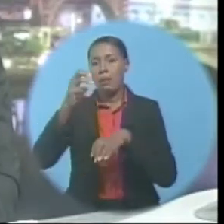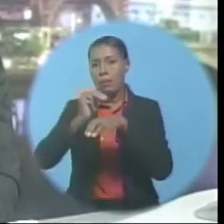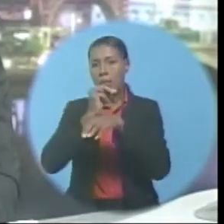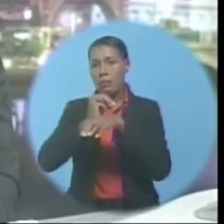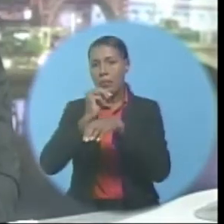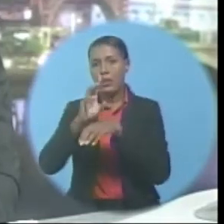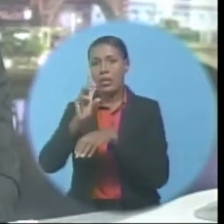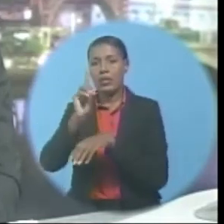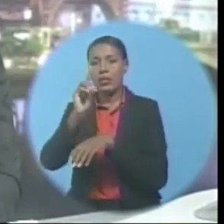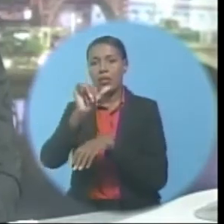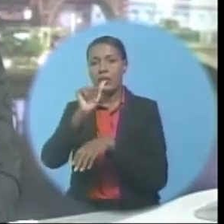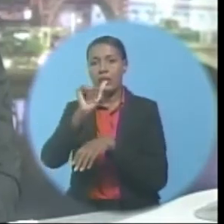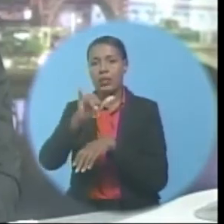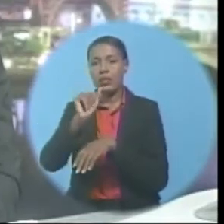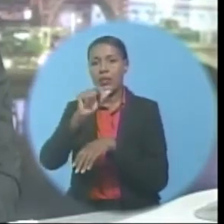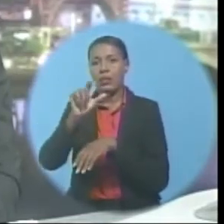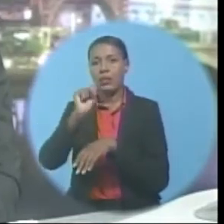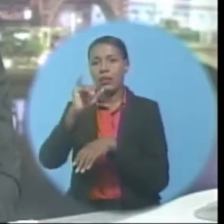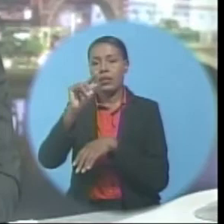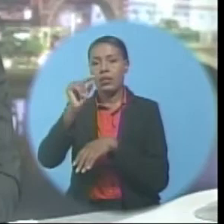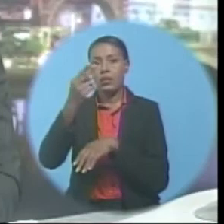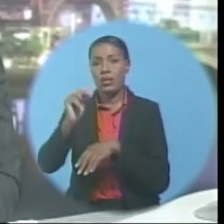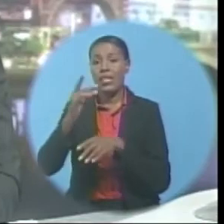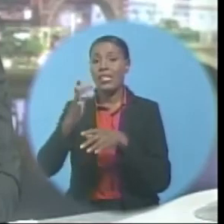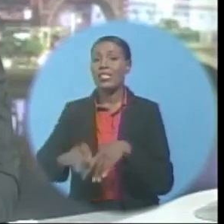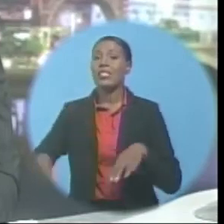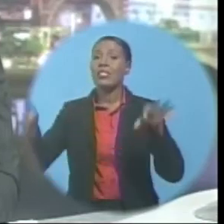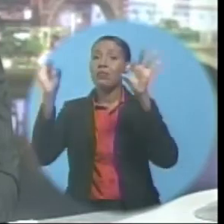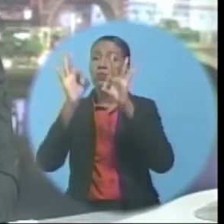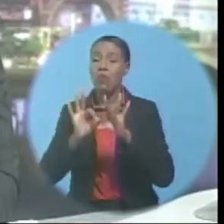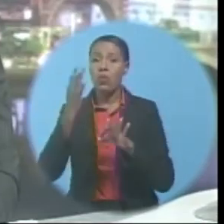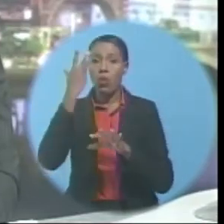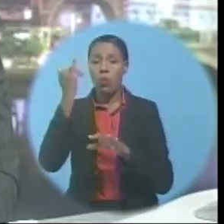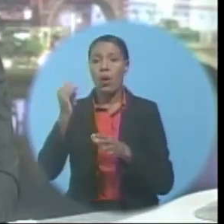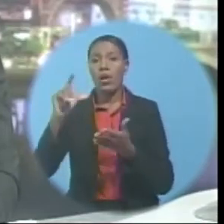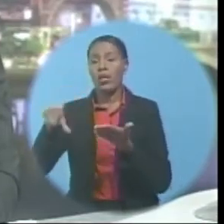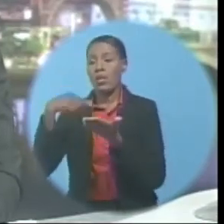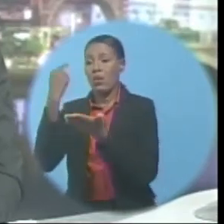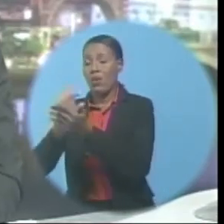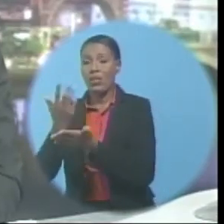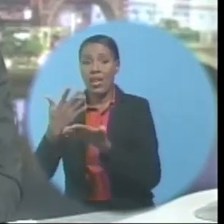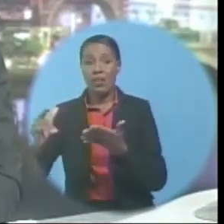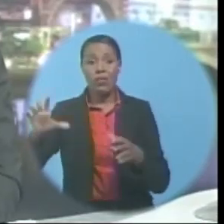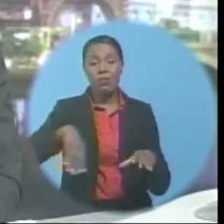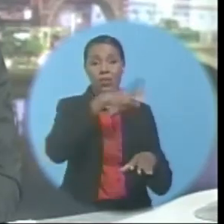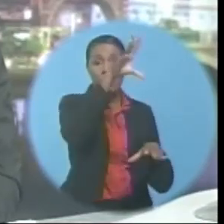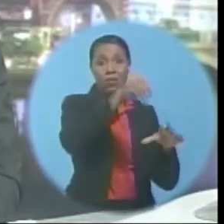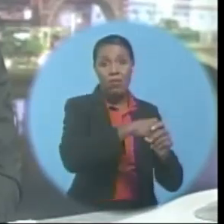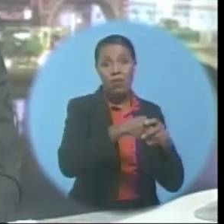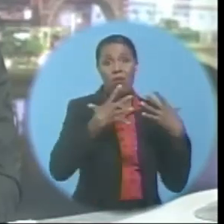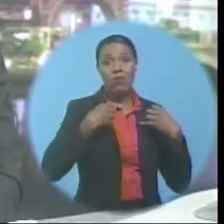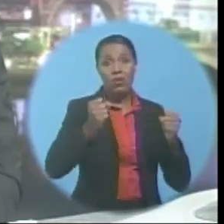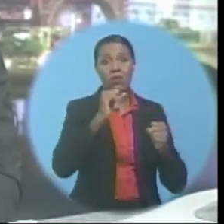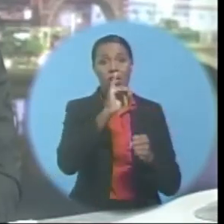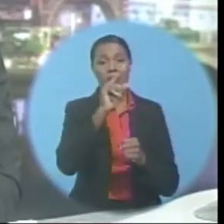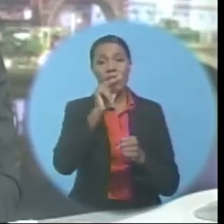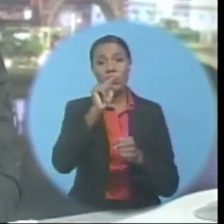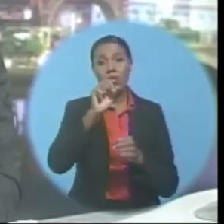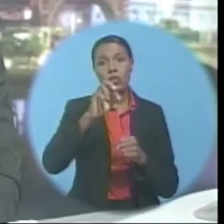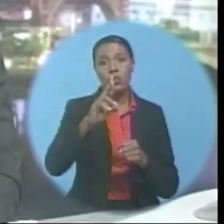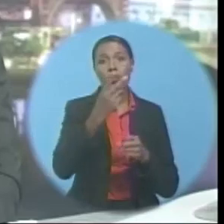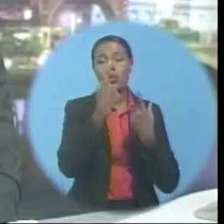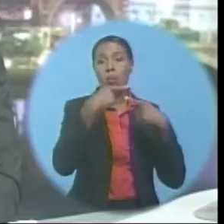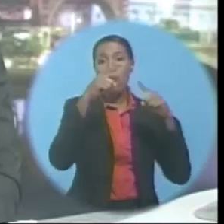has become necessary as there have been difficulties in finding placements for graduates to complete their internships, which is